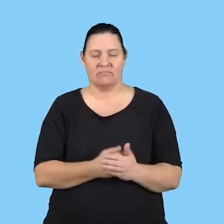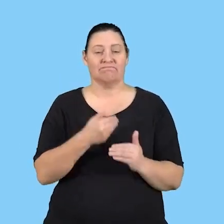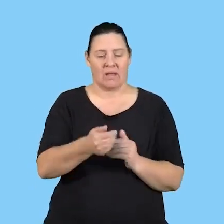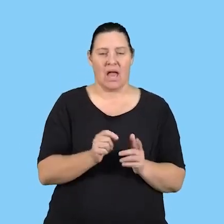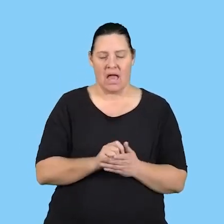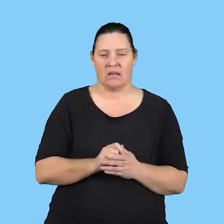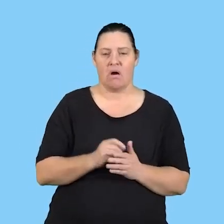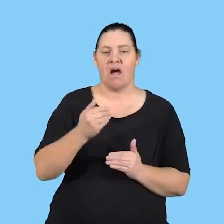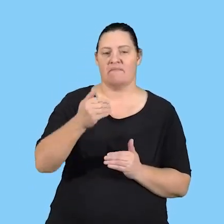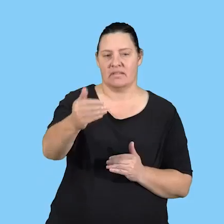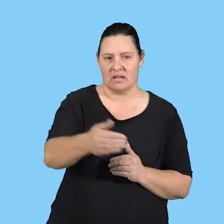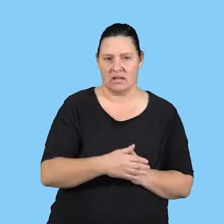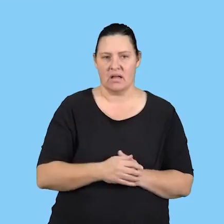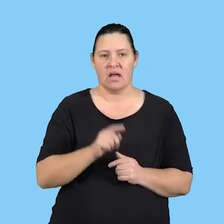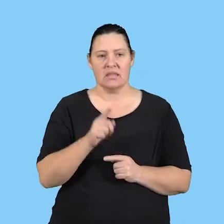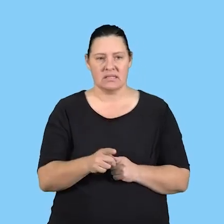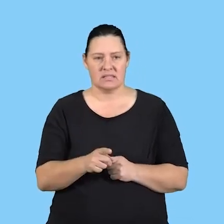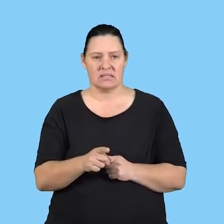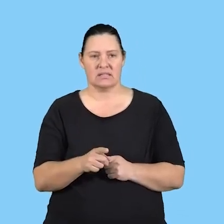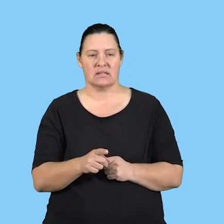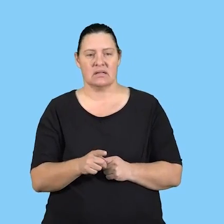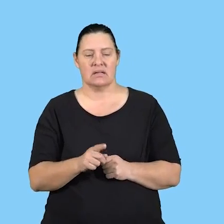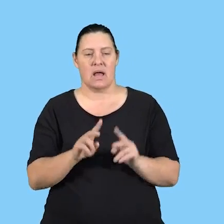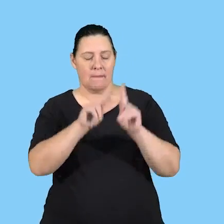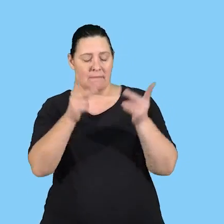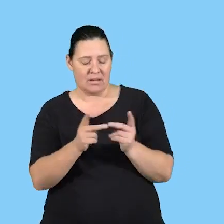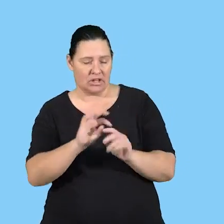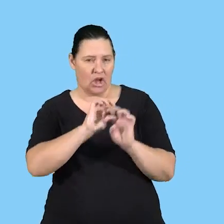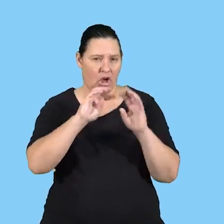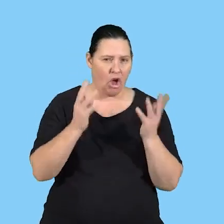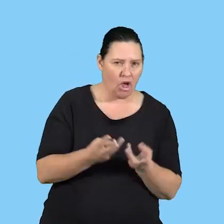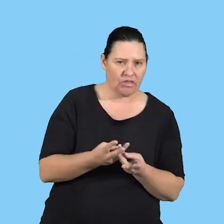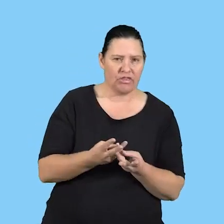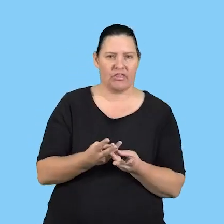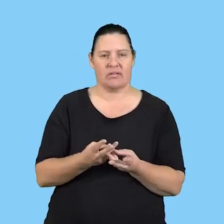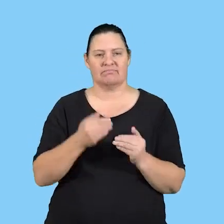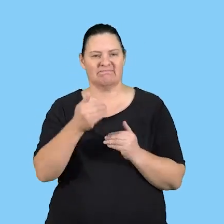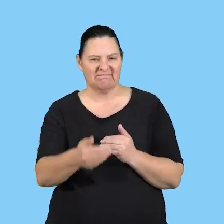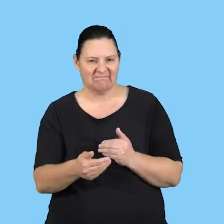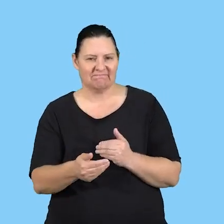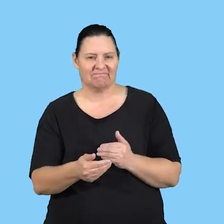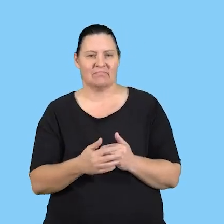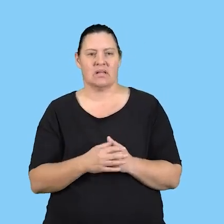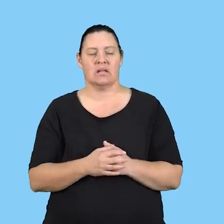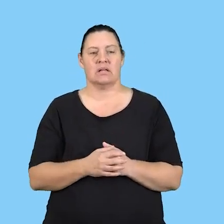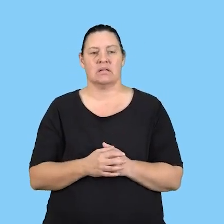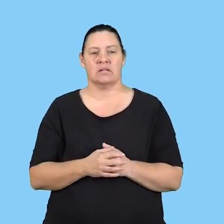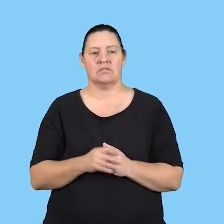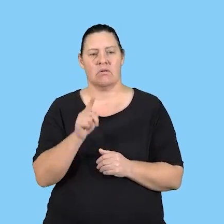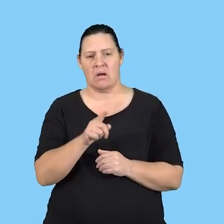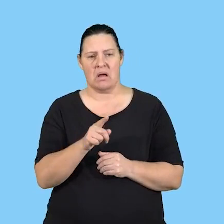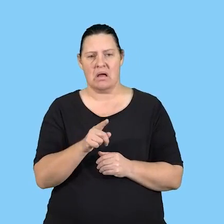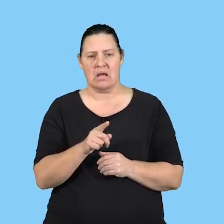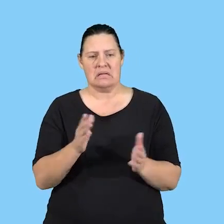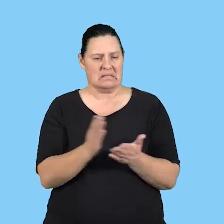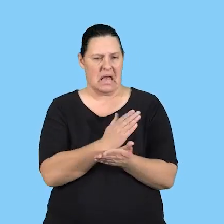beyond. This knowledge strand, I learned that it's unpopular with